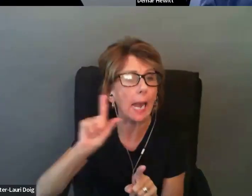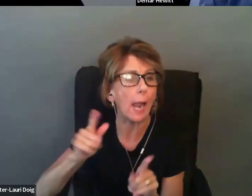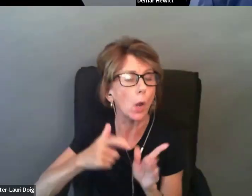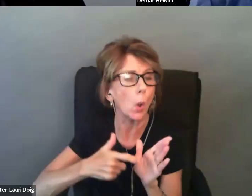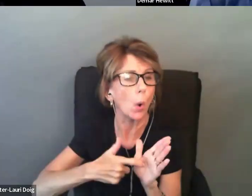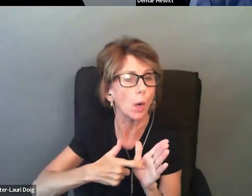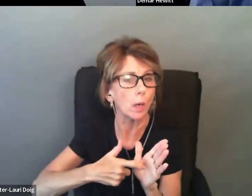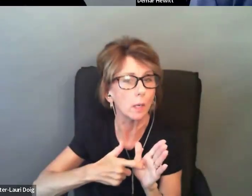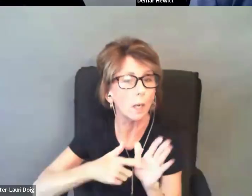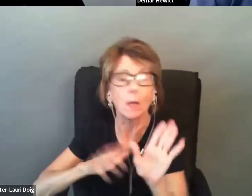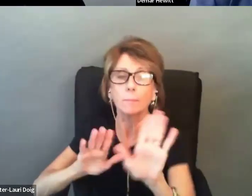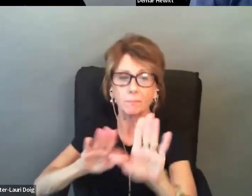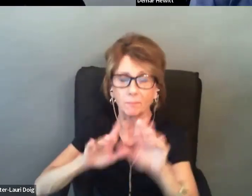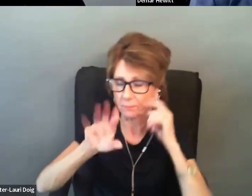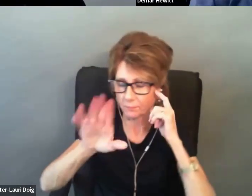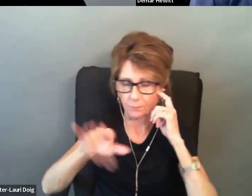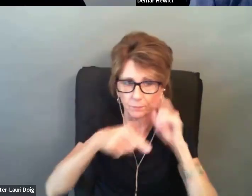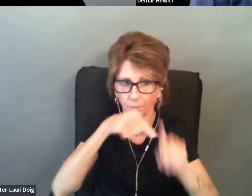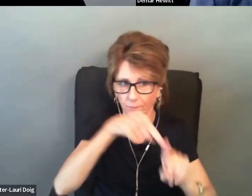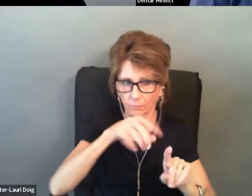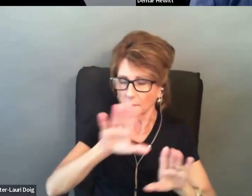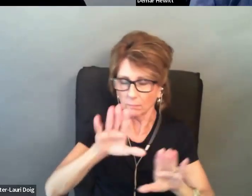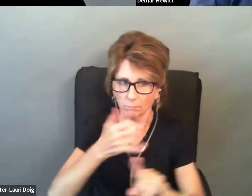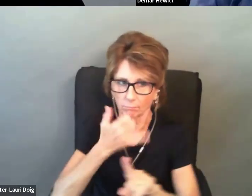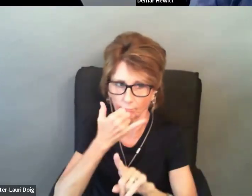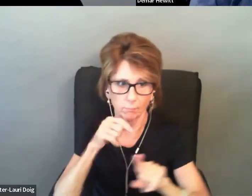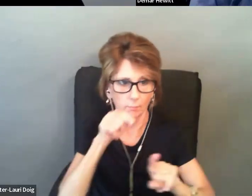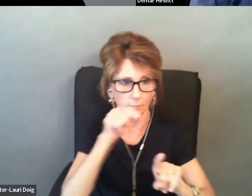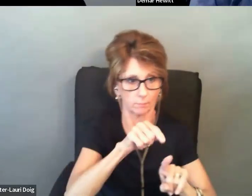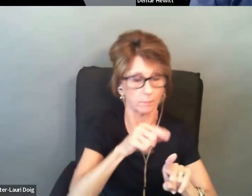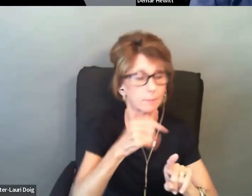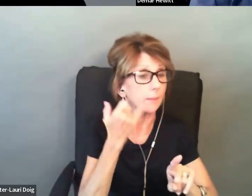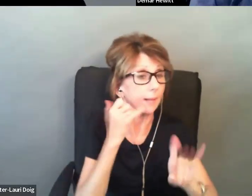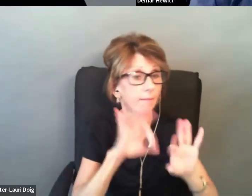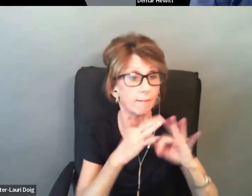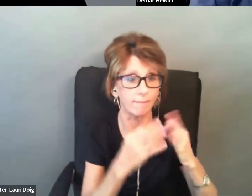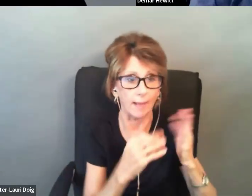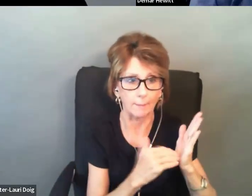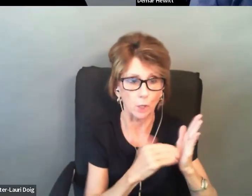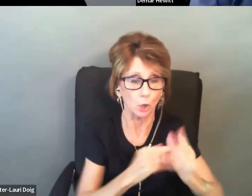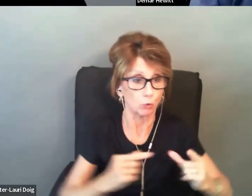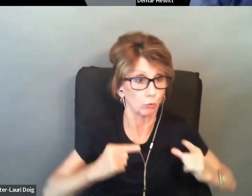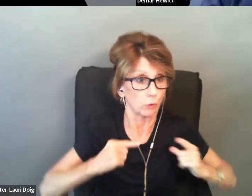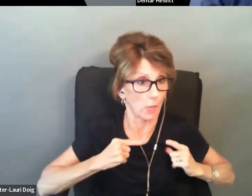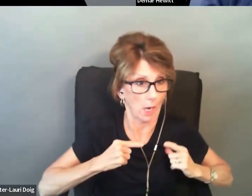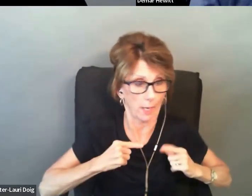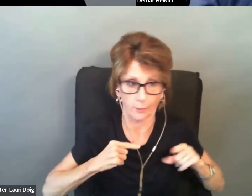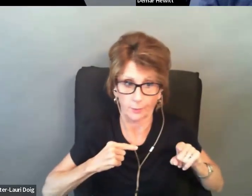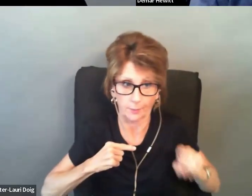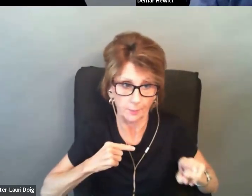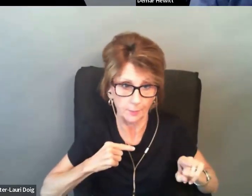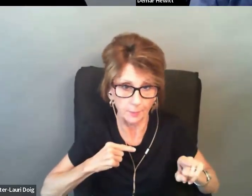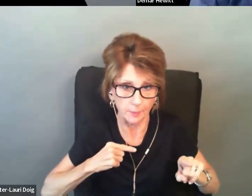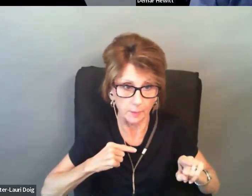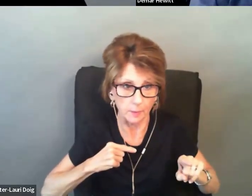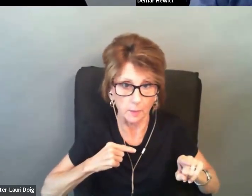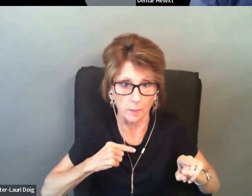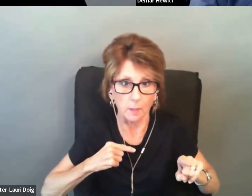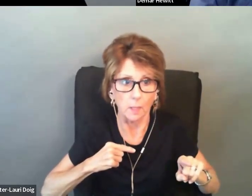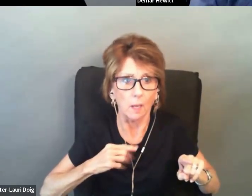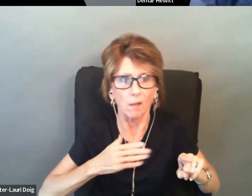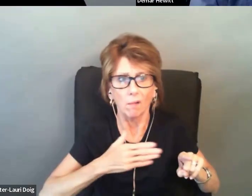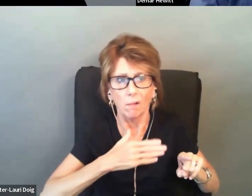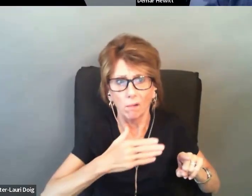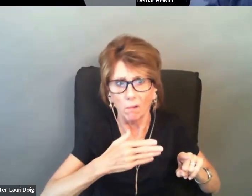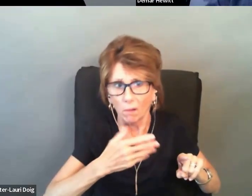your capability of providing. So if my ordinary doctor is retired and within that few months, I'm